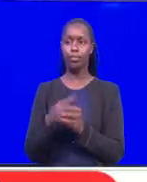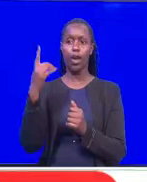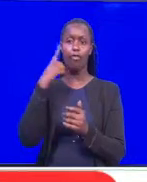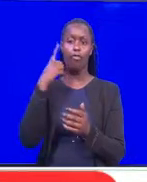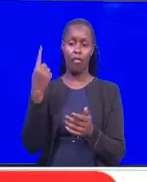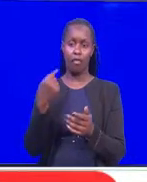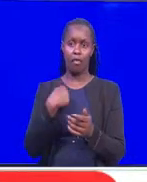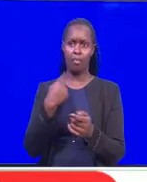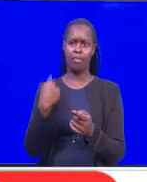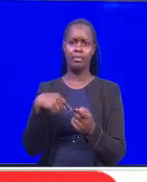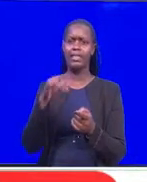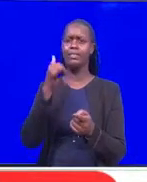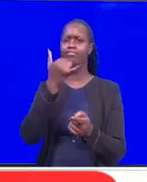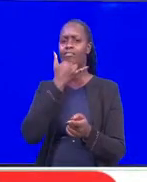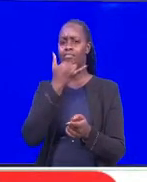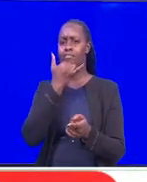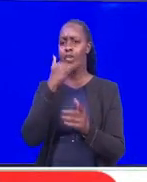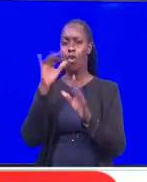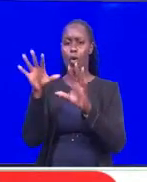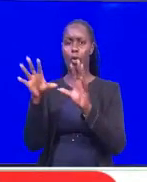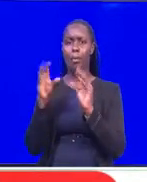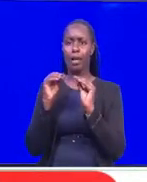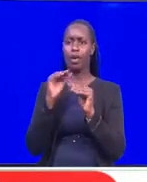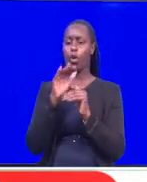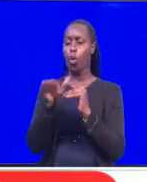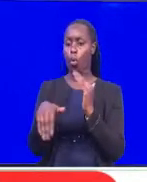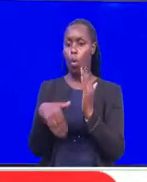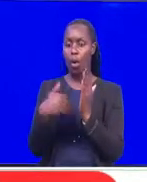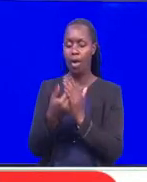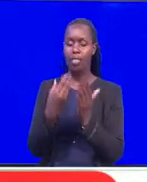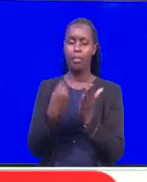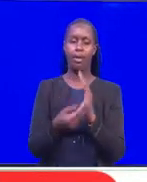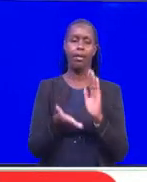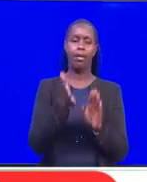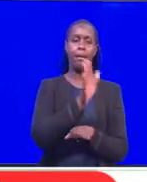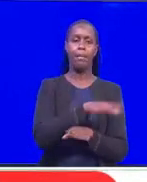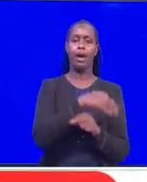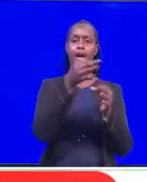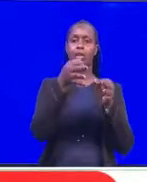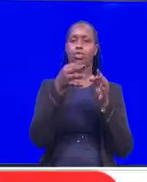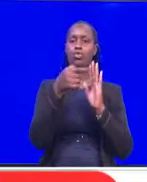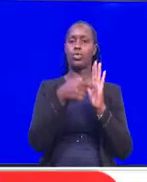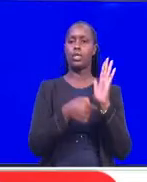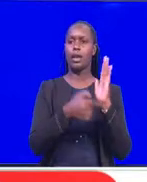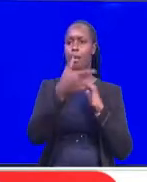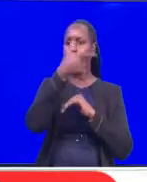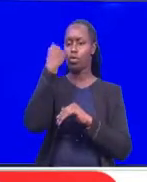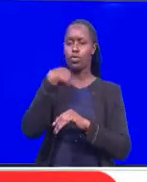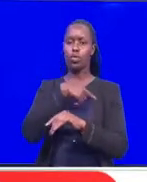back money to Treasury simply because we are not agreeing on something. So I'm